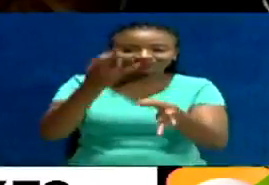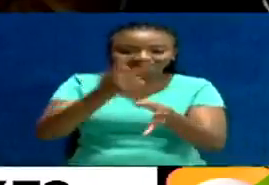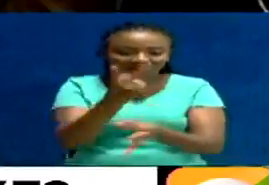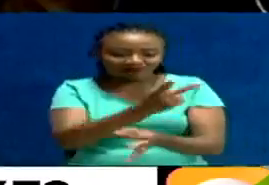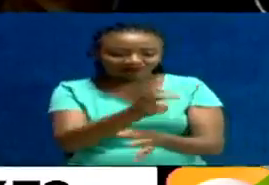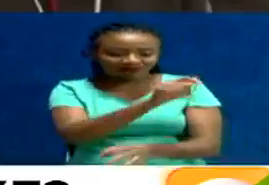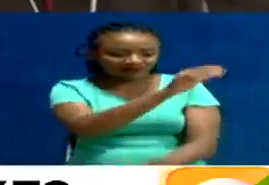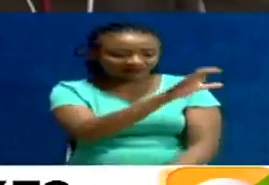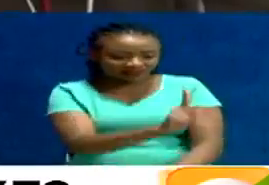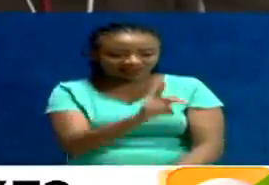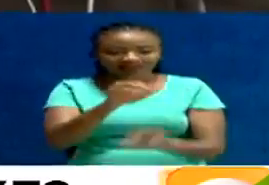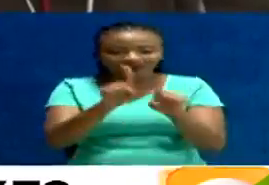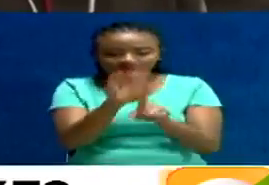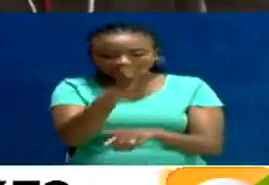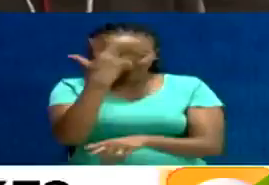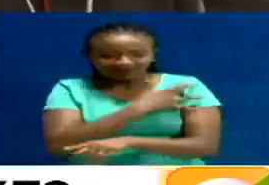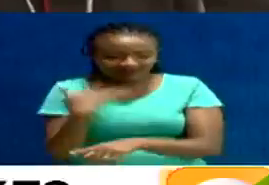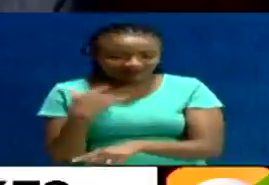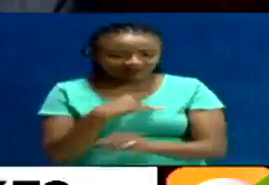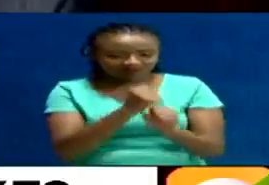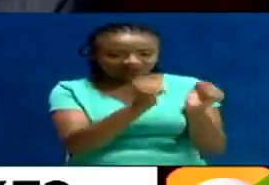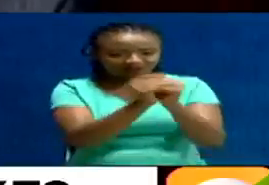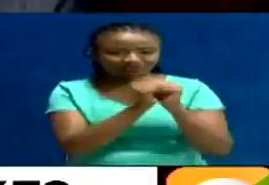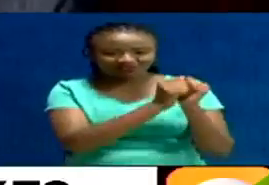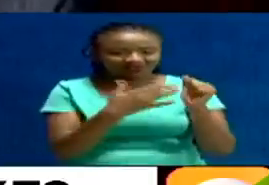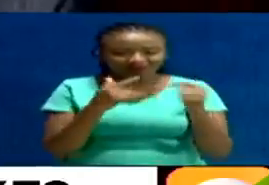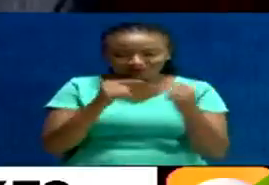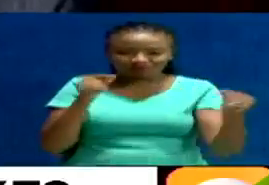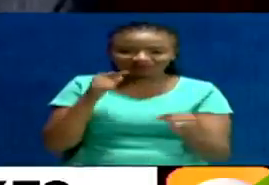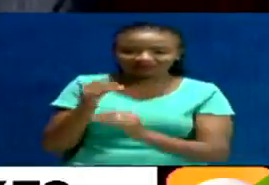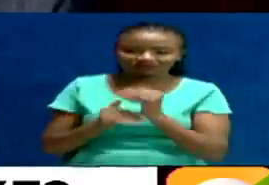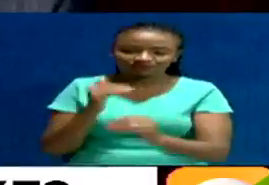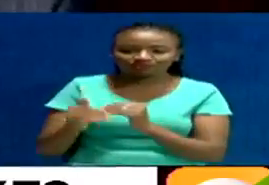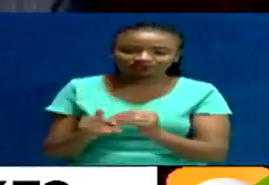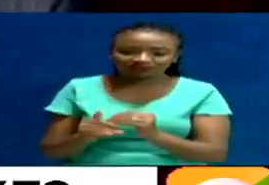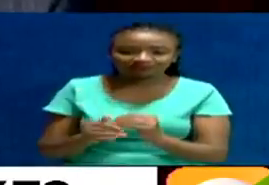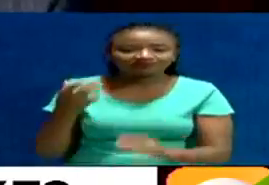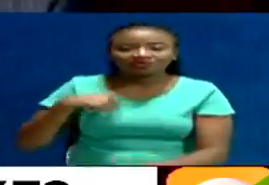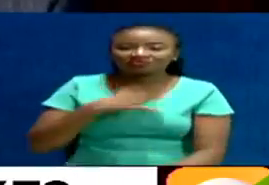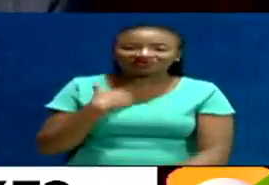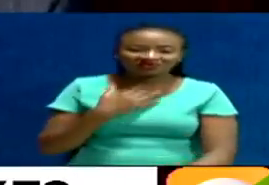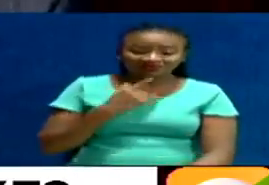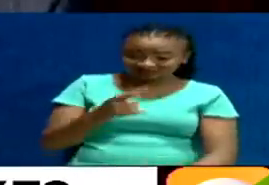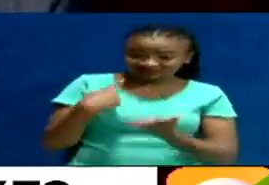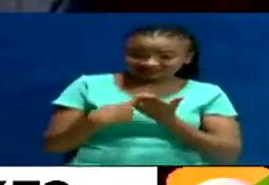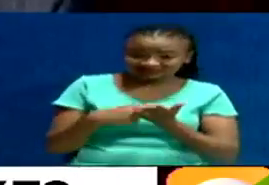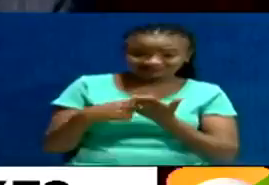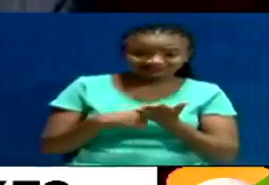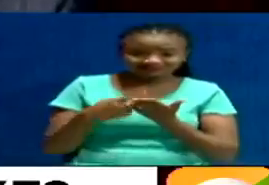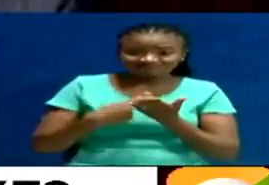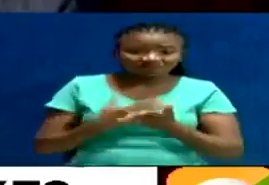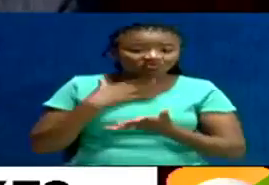Anglican churches reading from the same script, opposing such a plot. We strongly discourage any discussion or